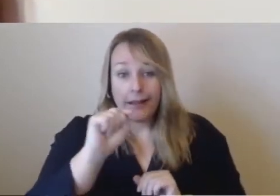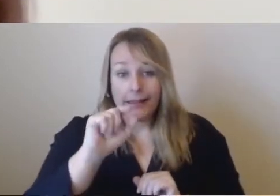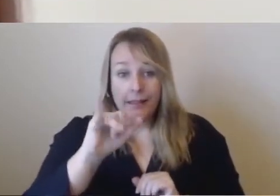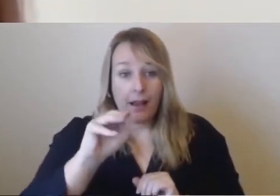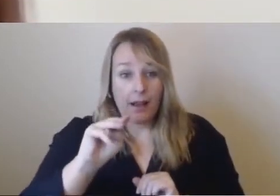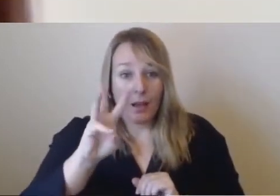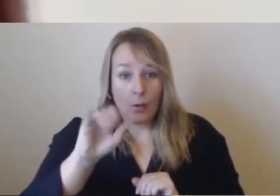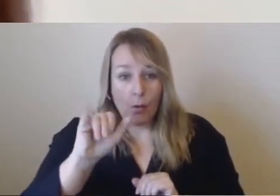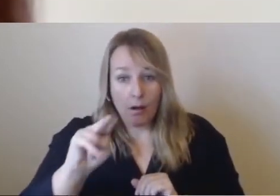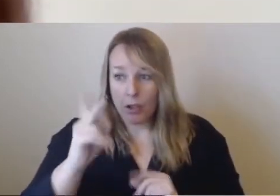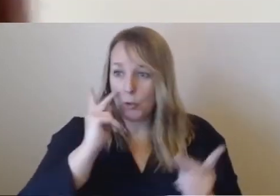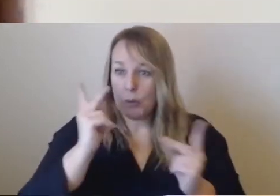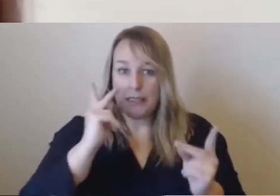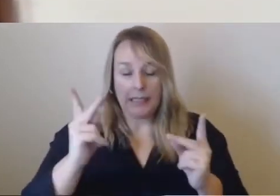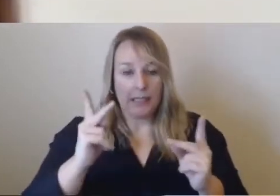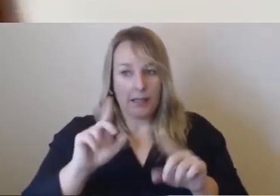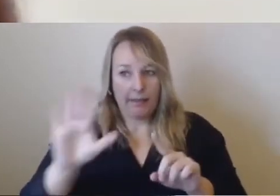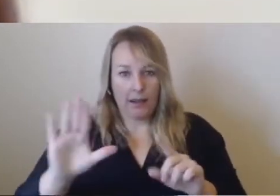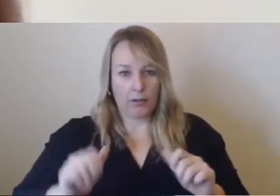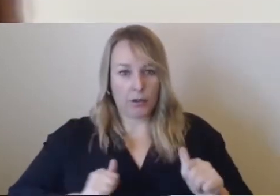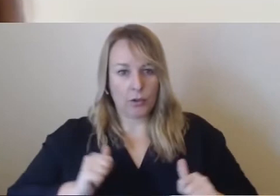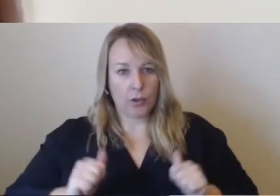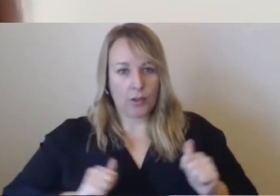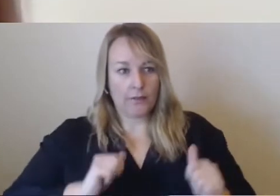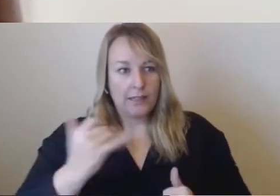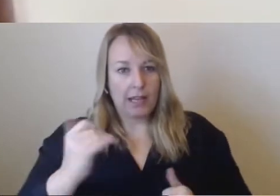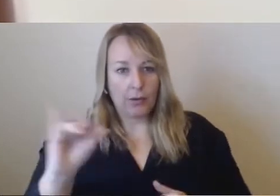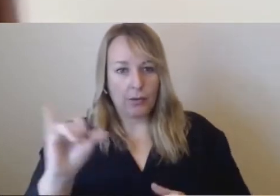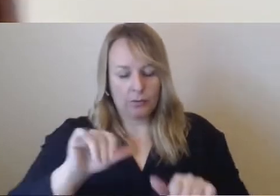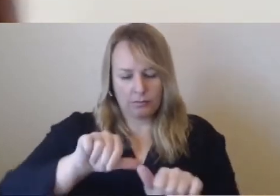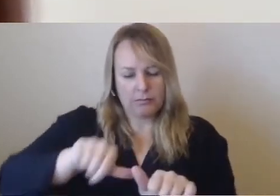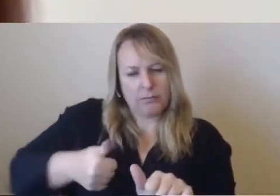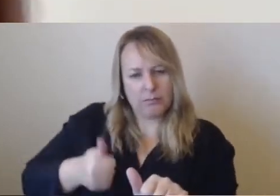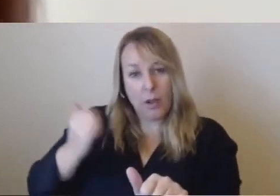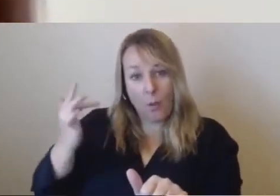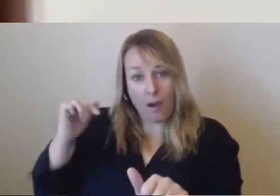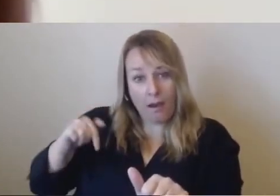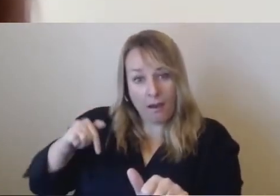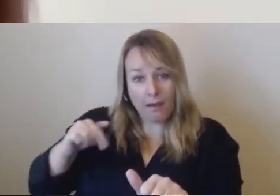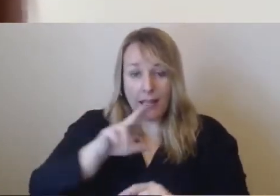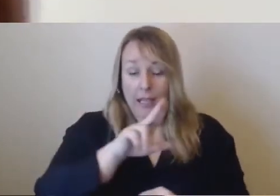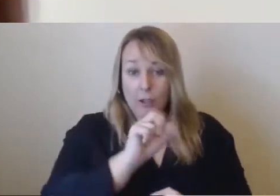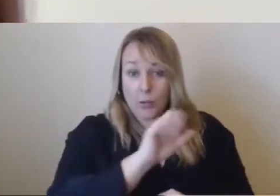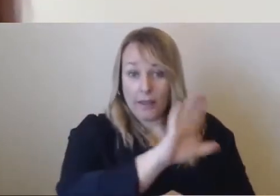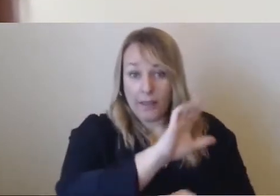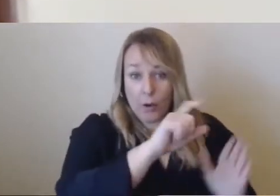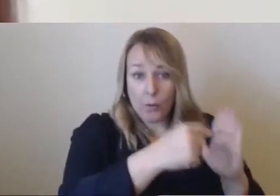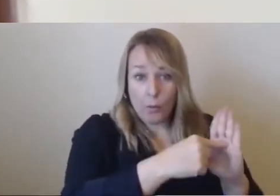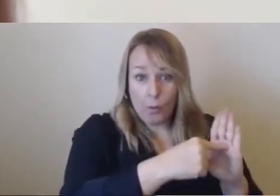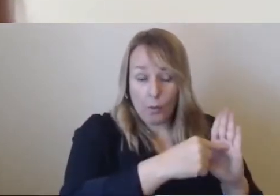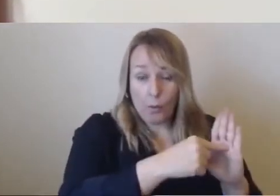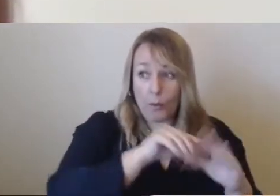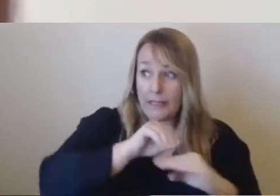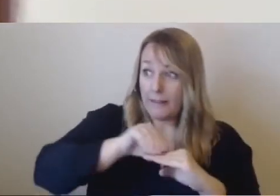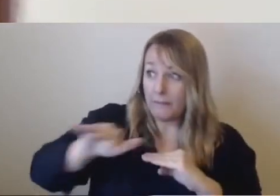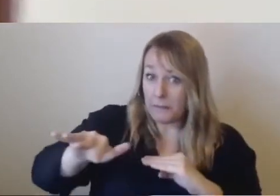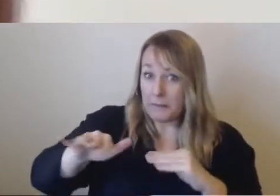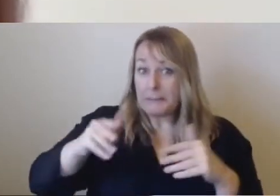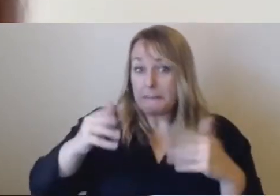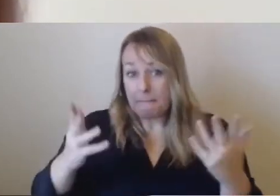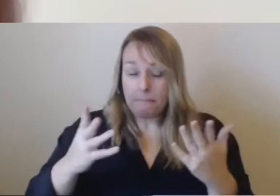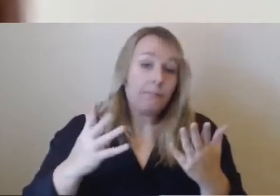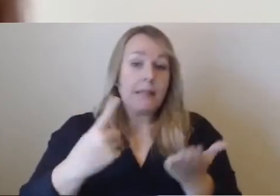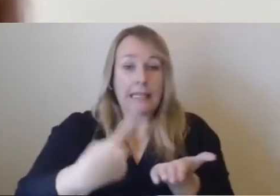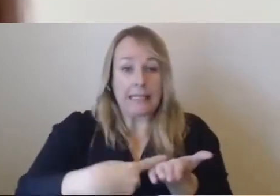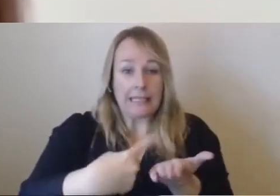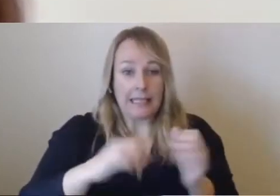assertiveness. You know, we can have a discussion regarding what's the root cause of that and what is the U.S.'s role in that increased assertiveness, but there has been an